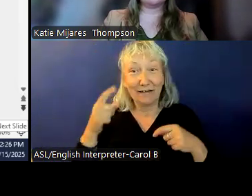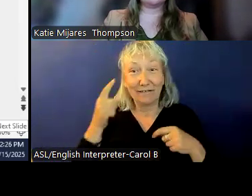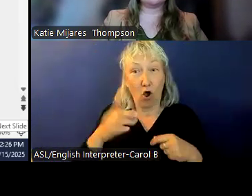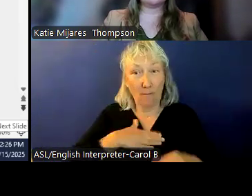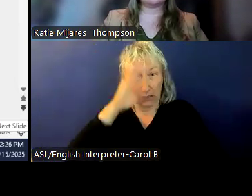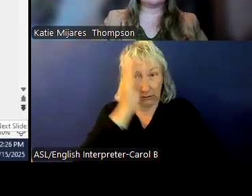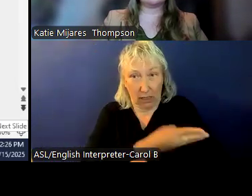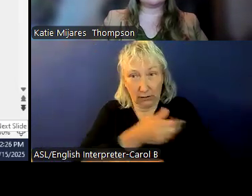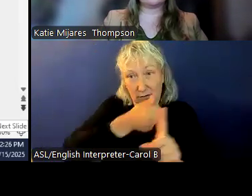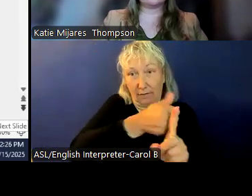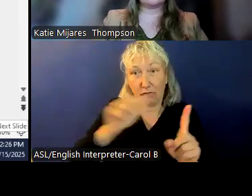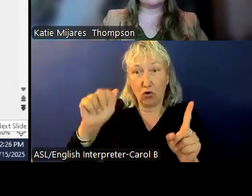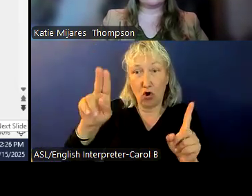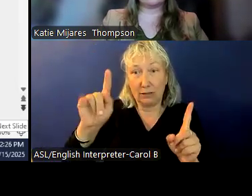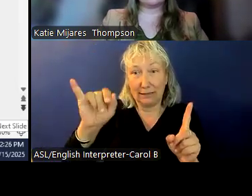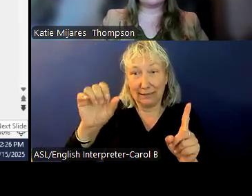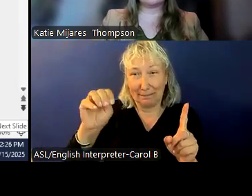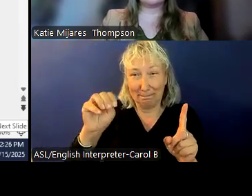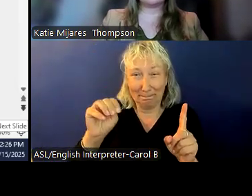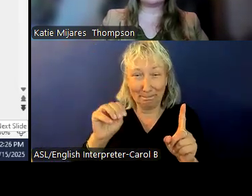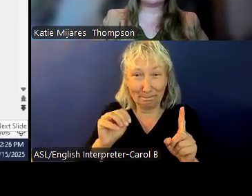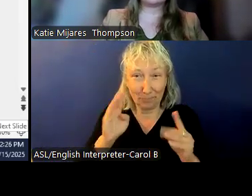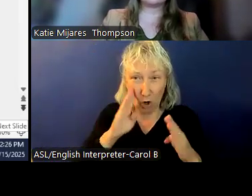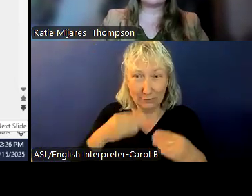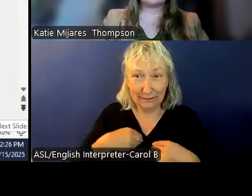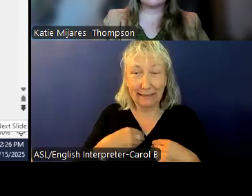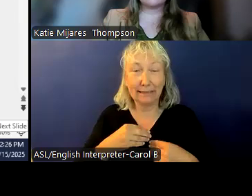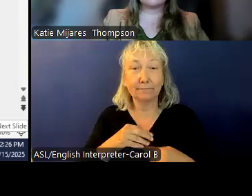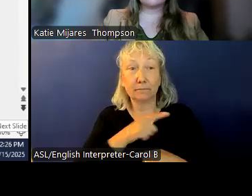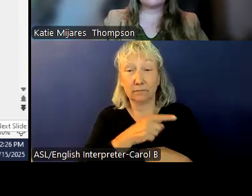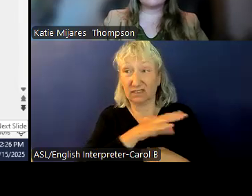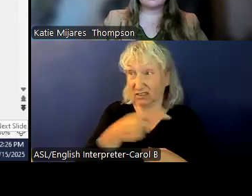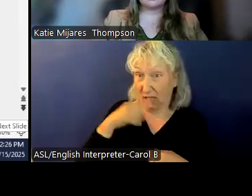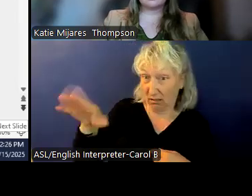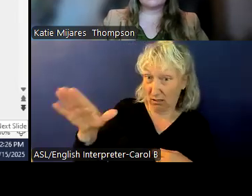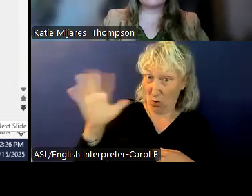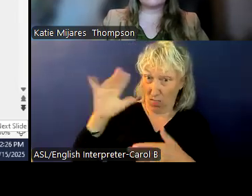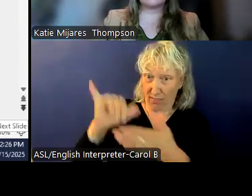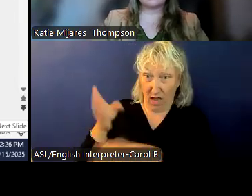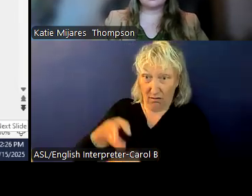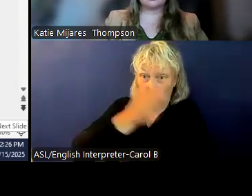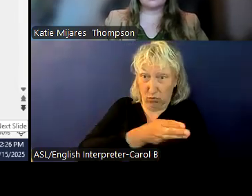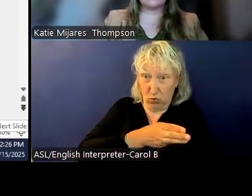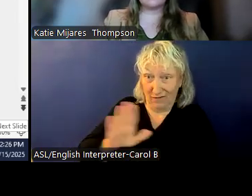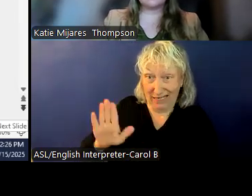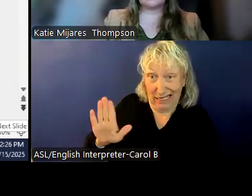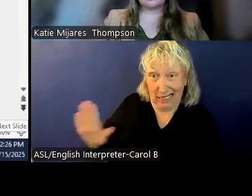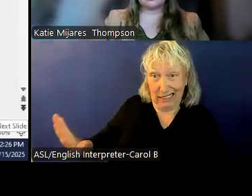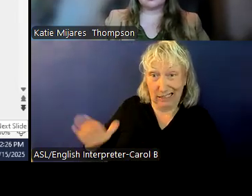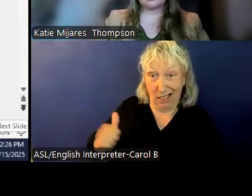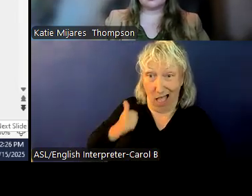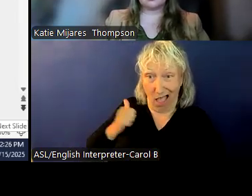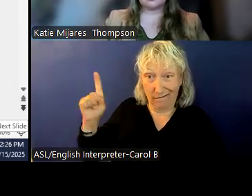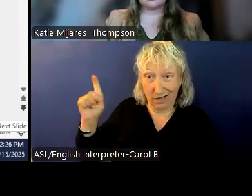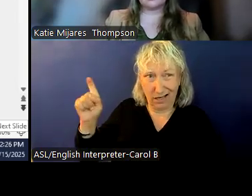And I'm paraphrasing here, the response was, well, do you think it's going to improve your son's quality of life? And the parent came back and said,